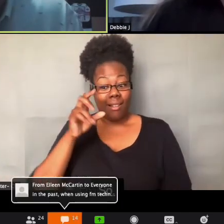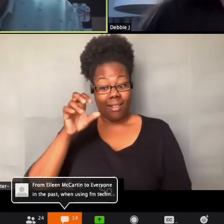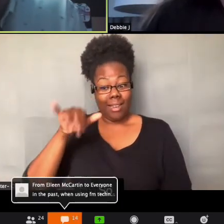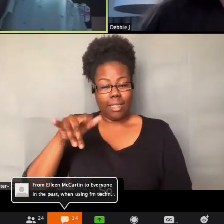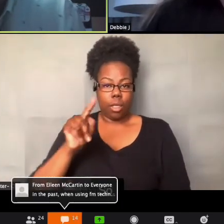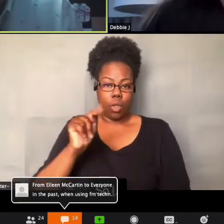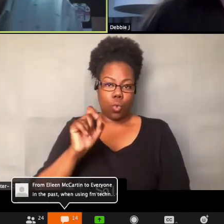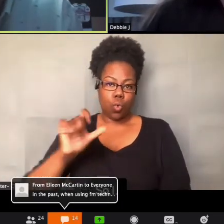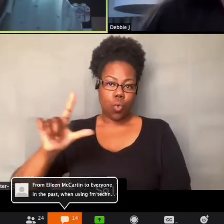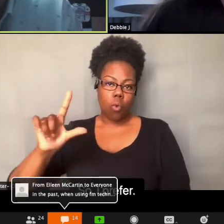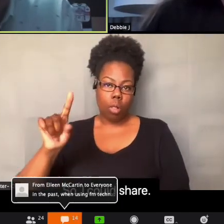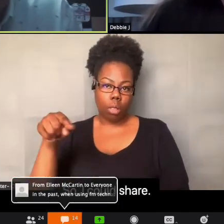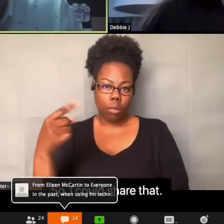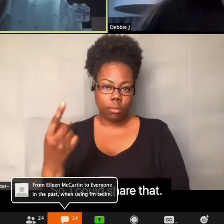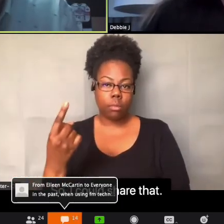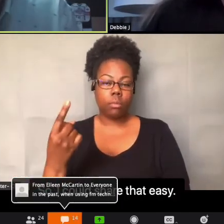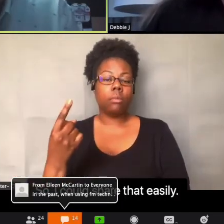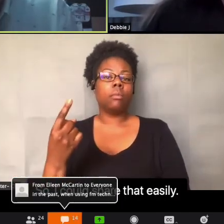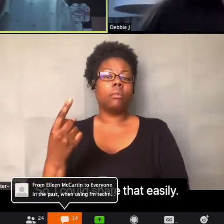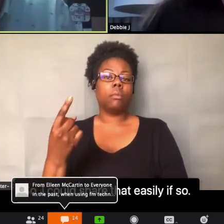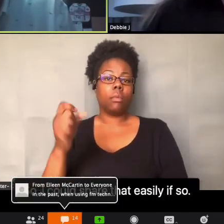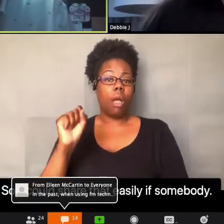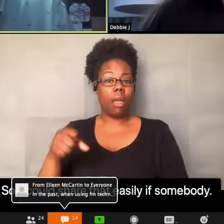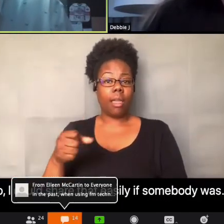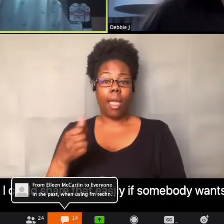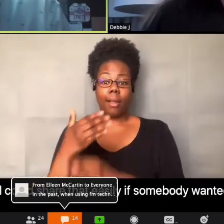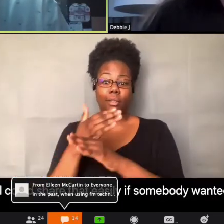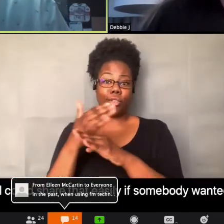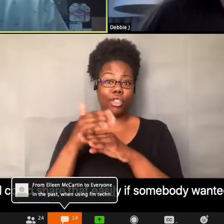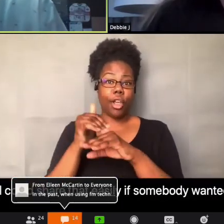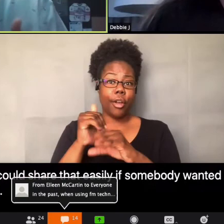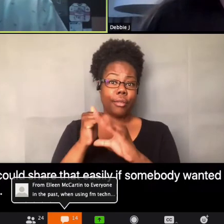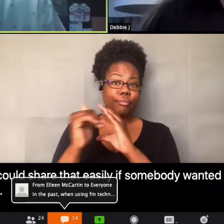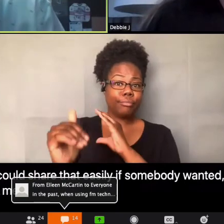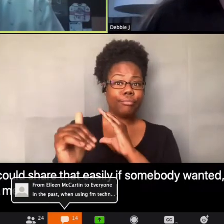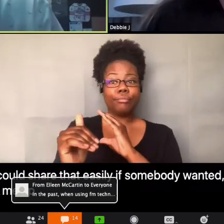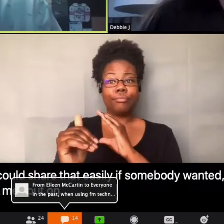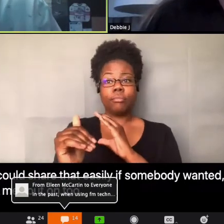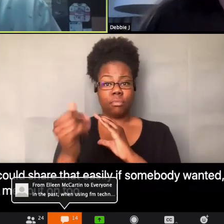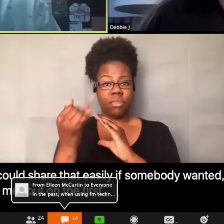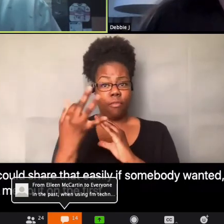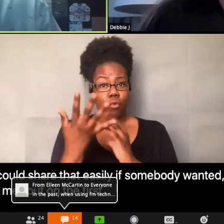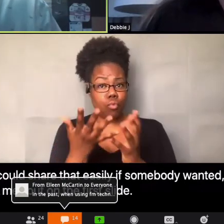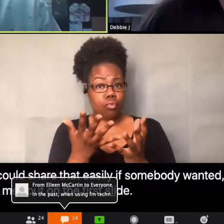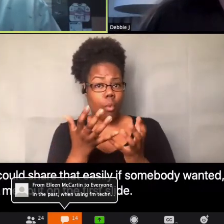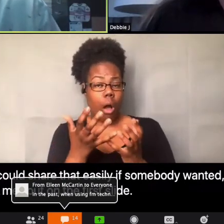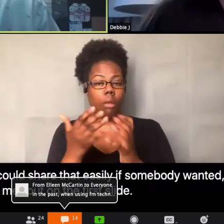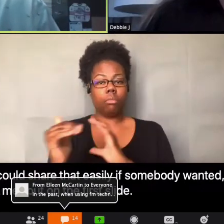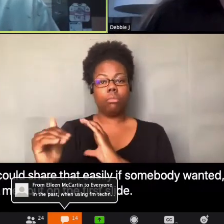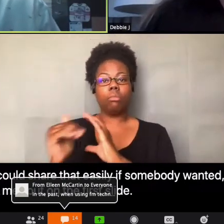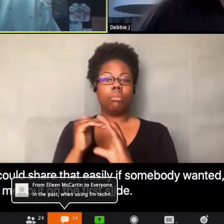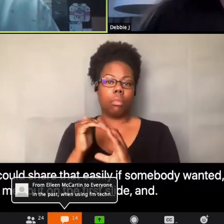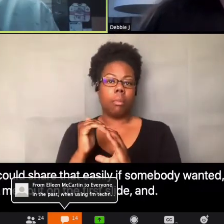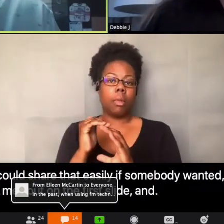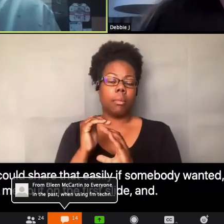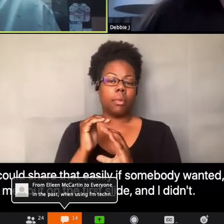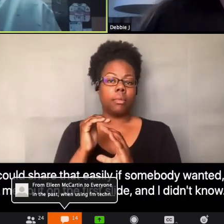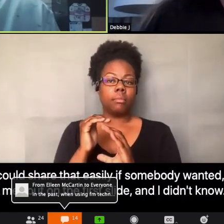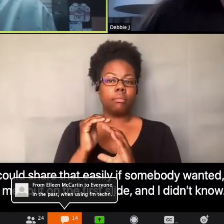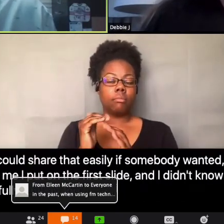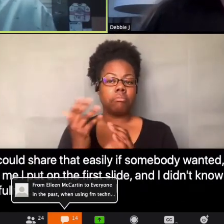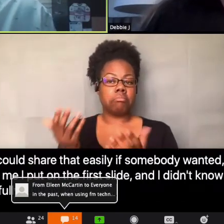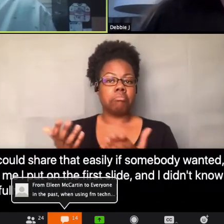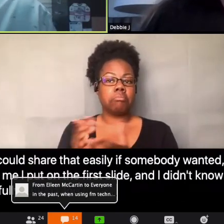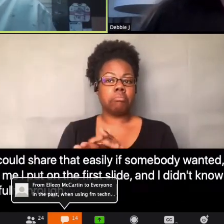So I could share that easily if somebody wanted. Email me, I put on the first slide. And I don't know,